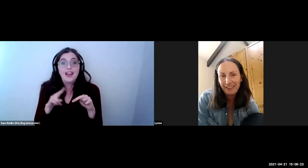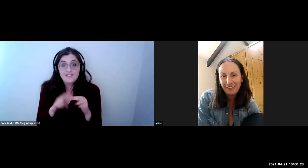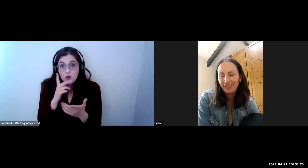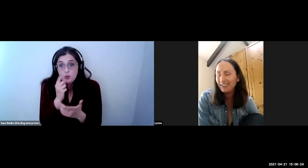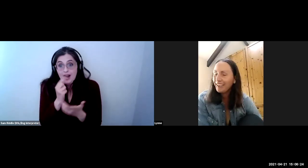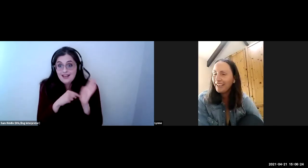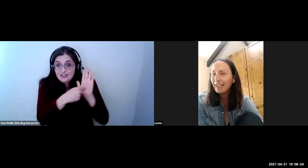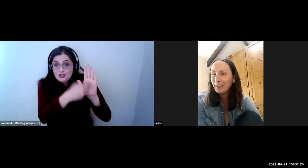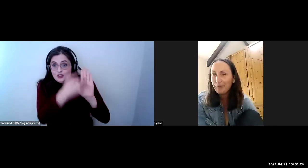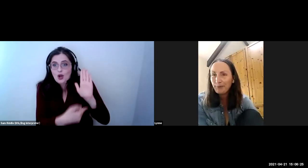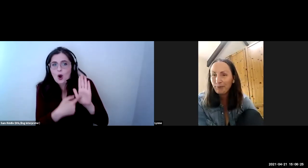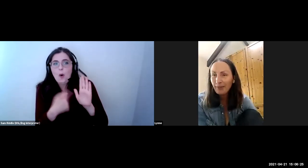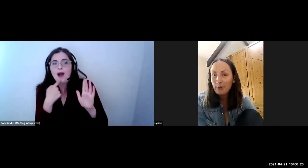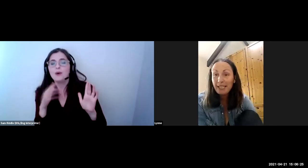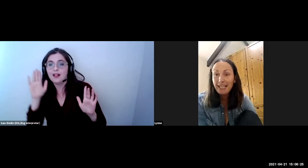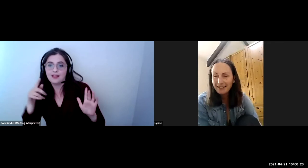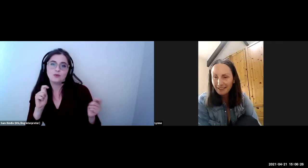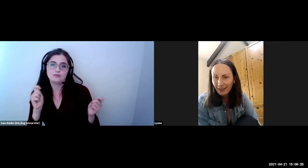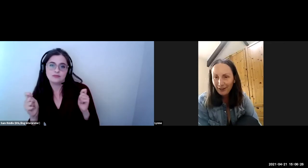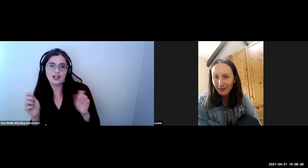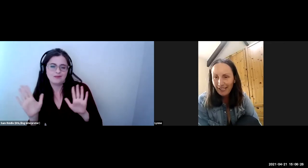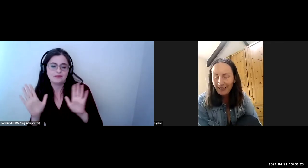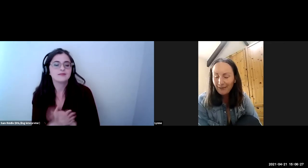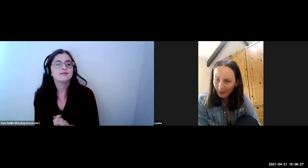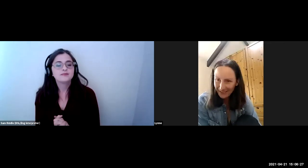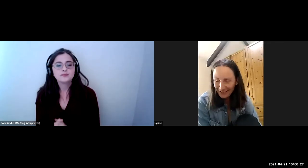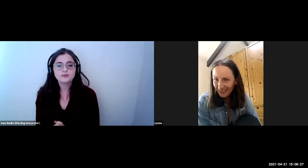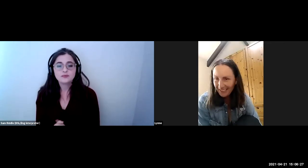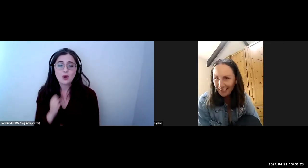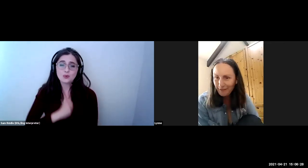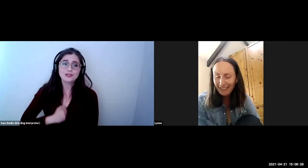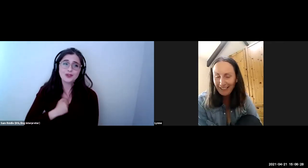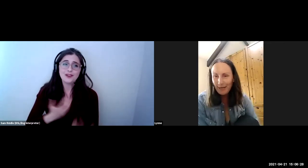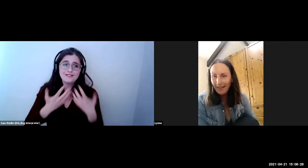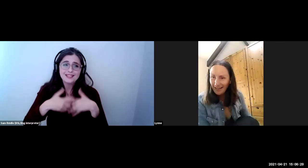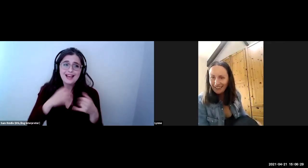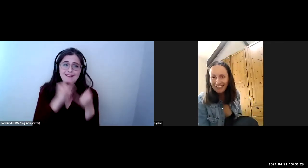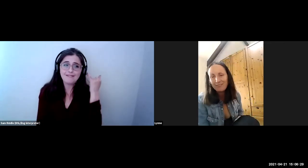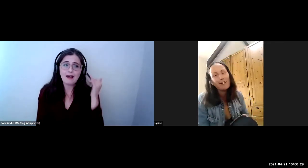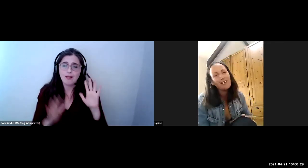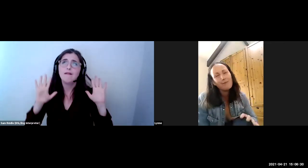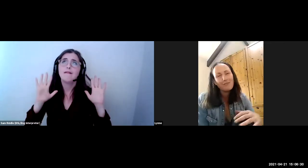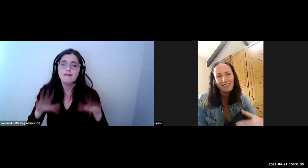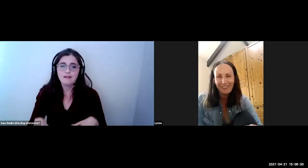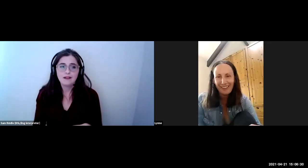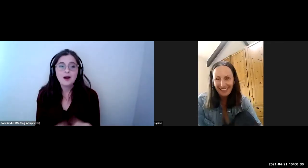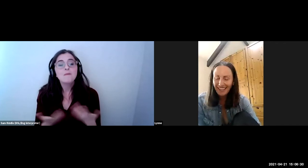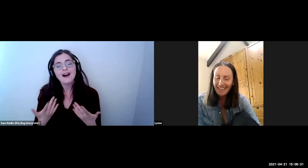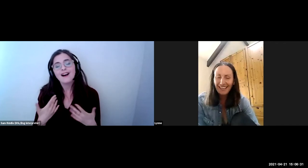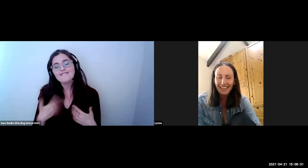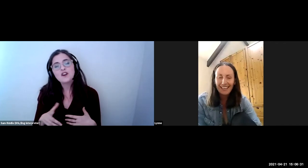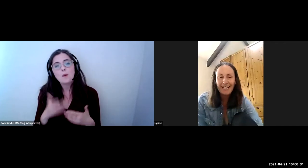slide to go to. But yeah, so apologies for the tech fail here, but I'm Lynn, I'm from the Open Food